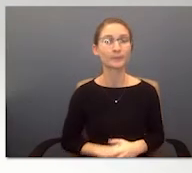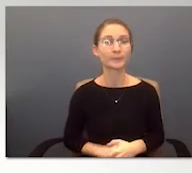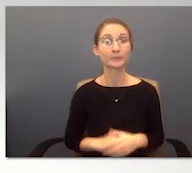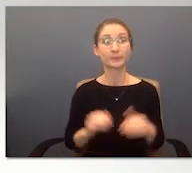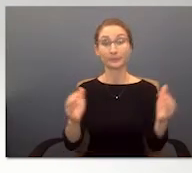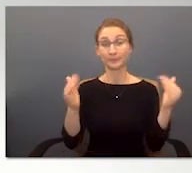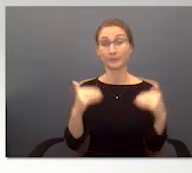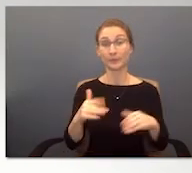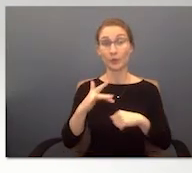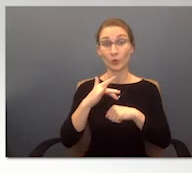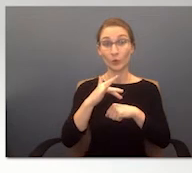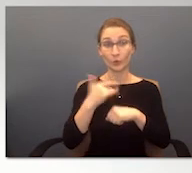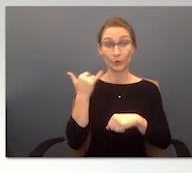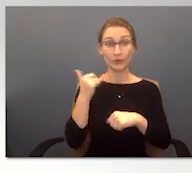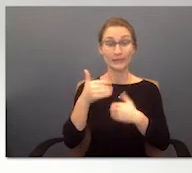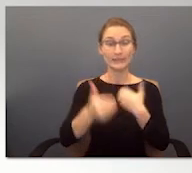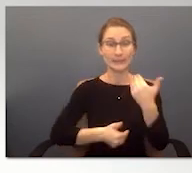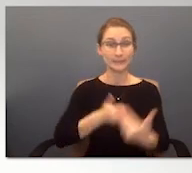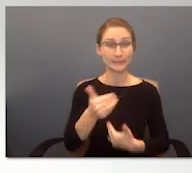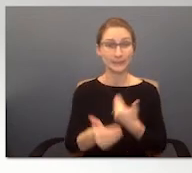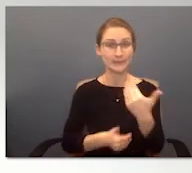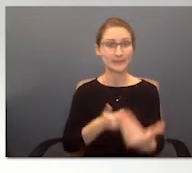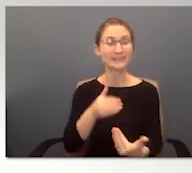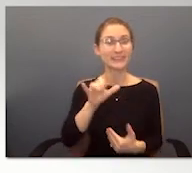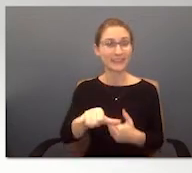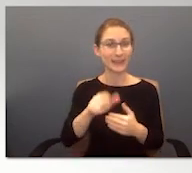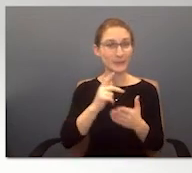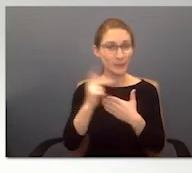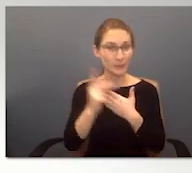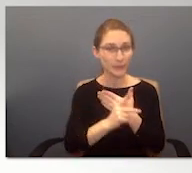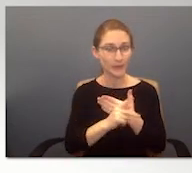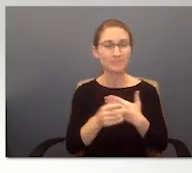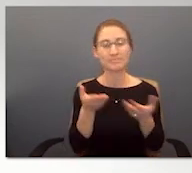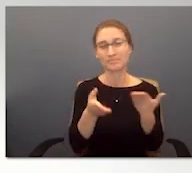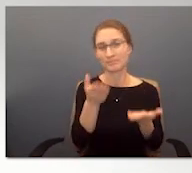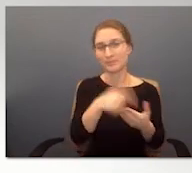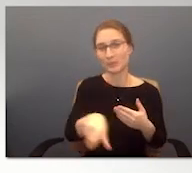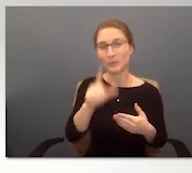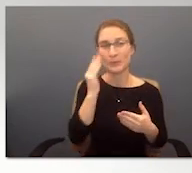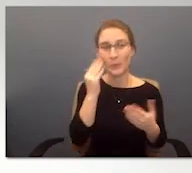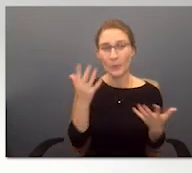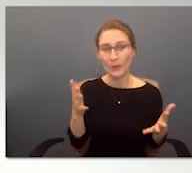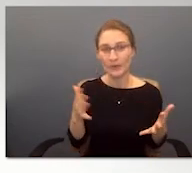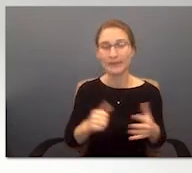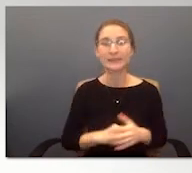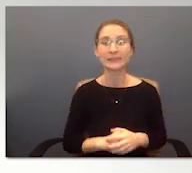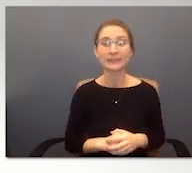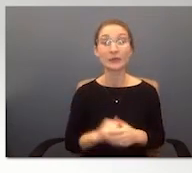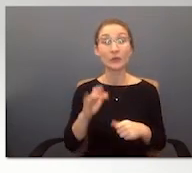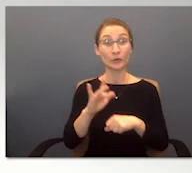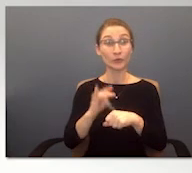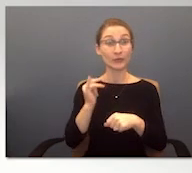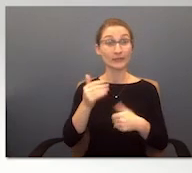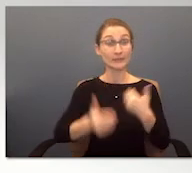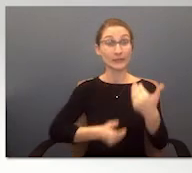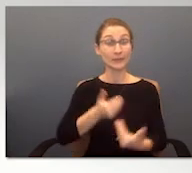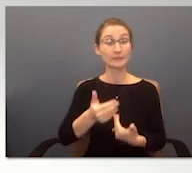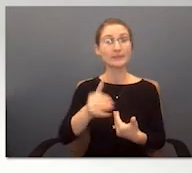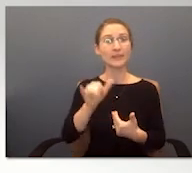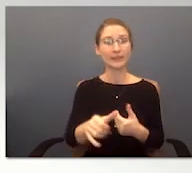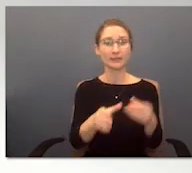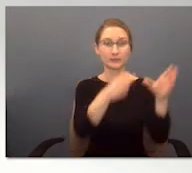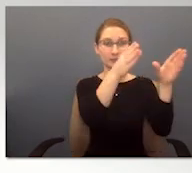Early Steps, I think most of you know about our Early Steps program. The Early Steps is